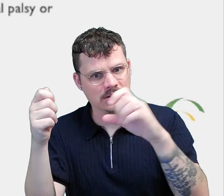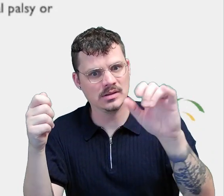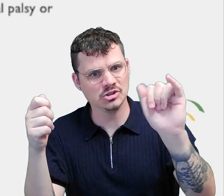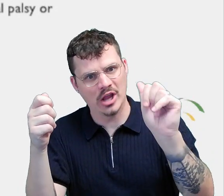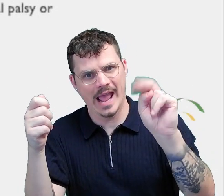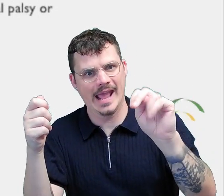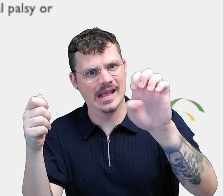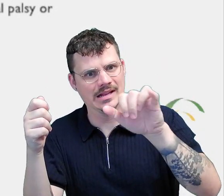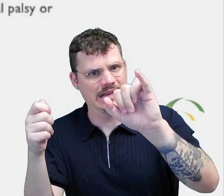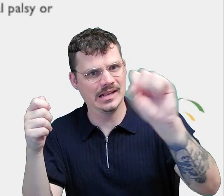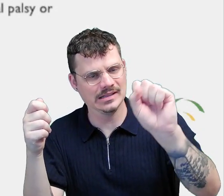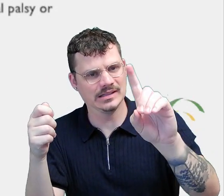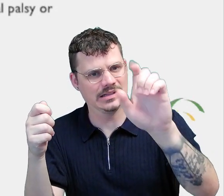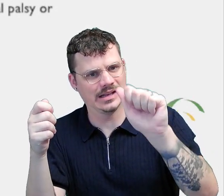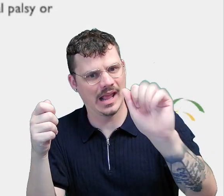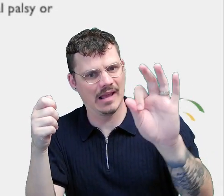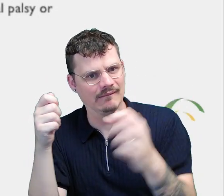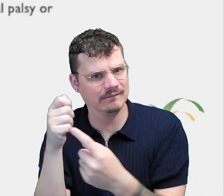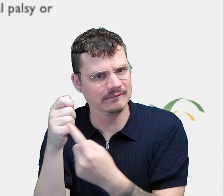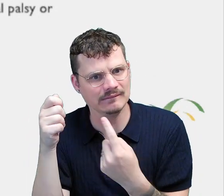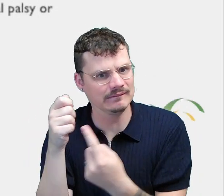Jane is deaf,